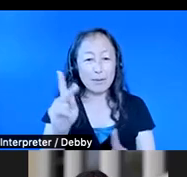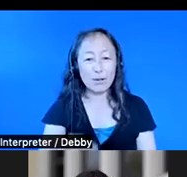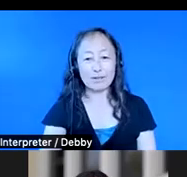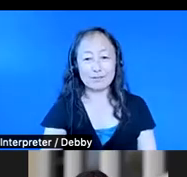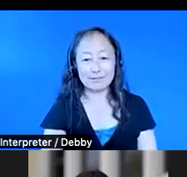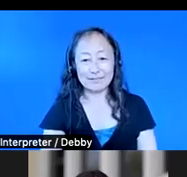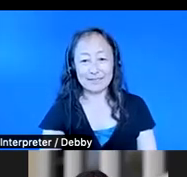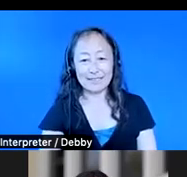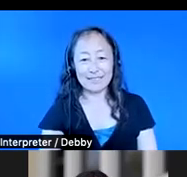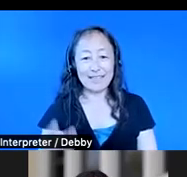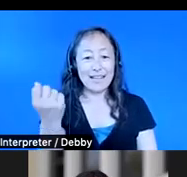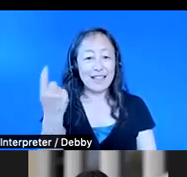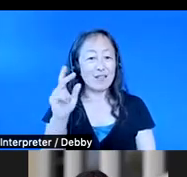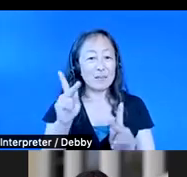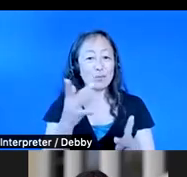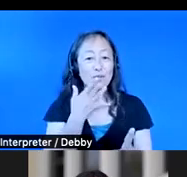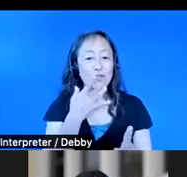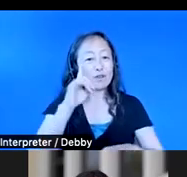Awesome.